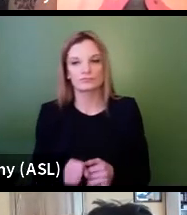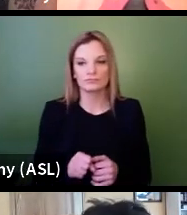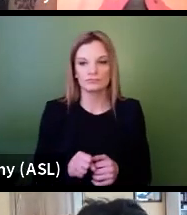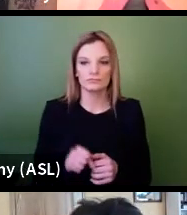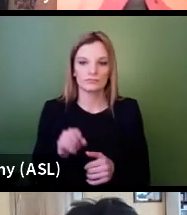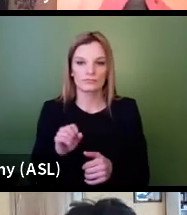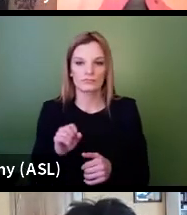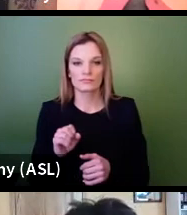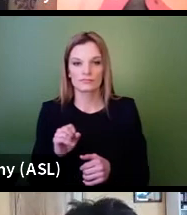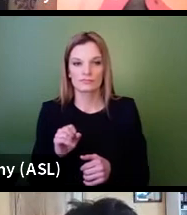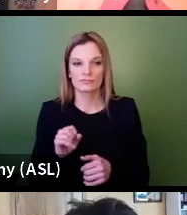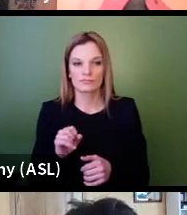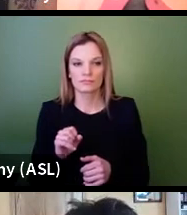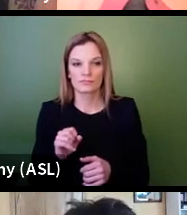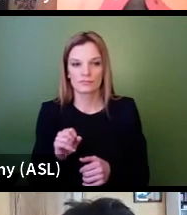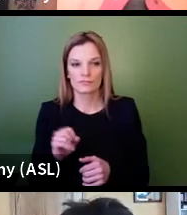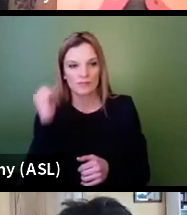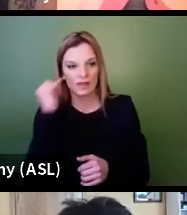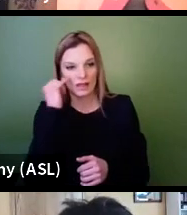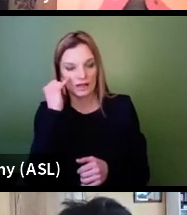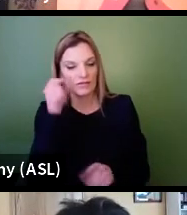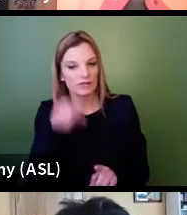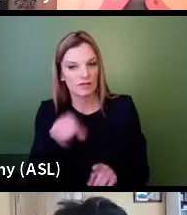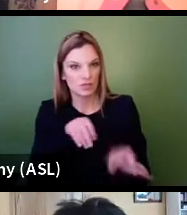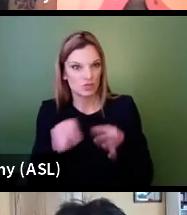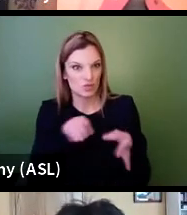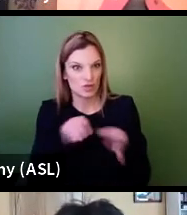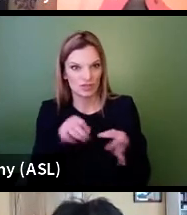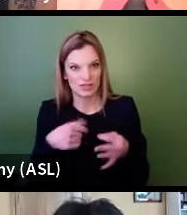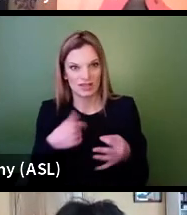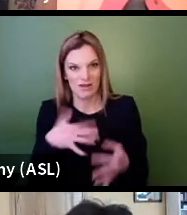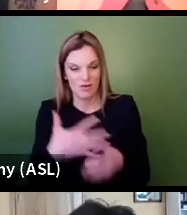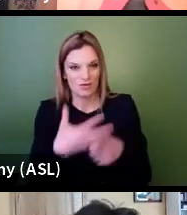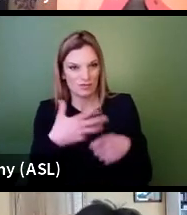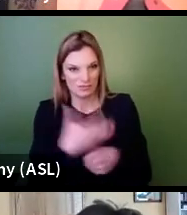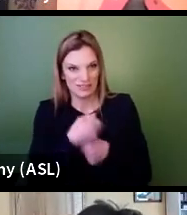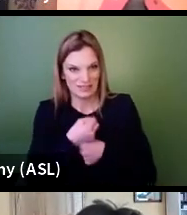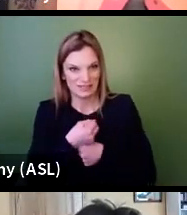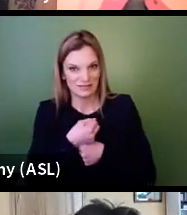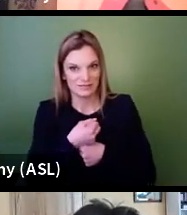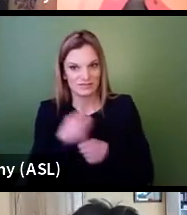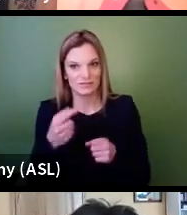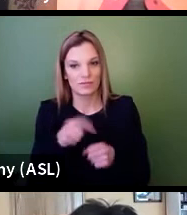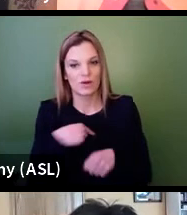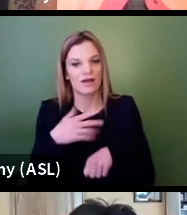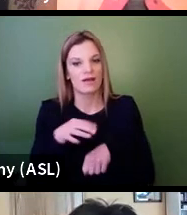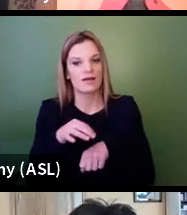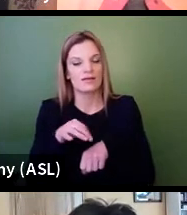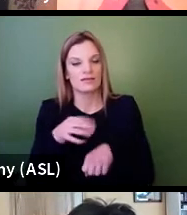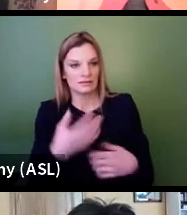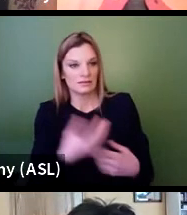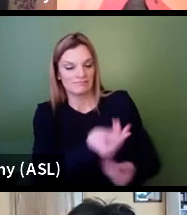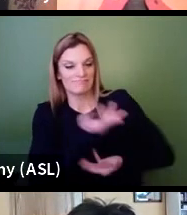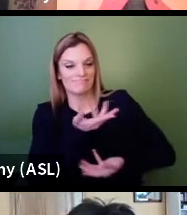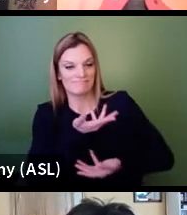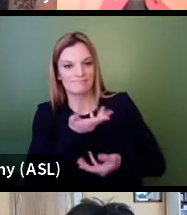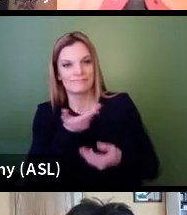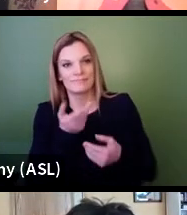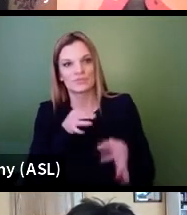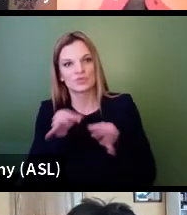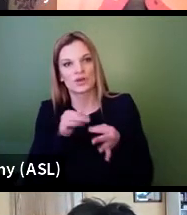And if you are, the instructions that I received when I forwarded my information, the instructions on the website